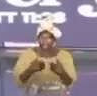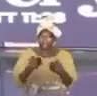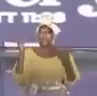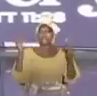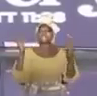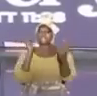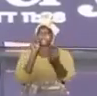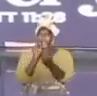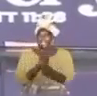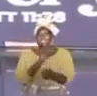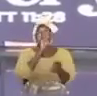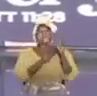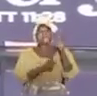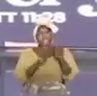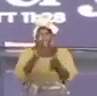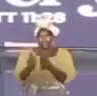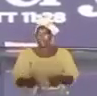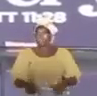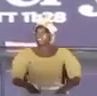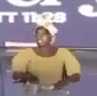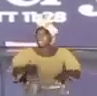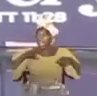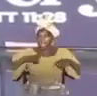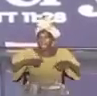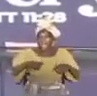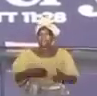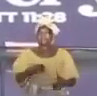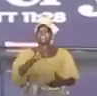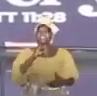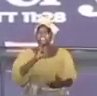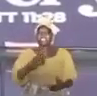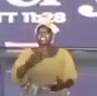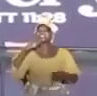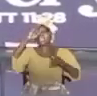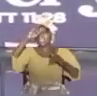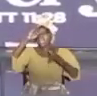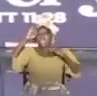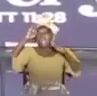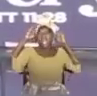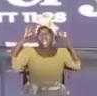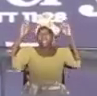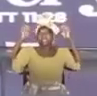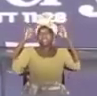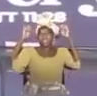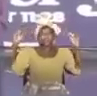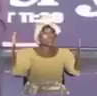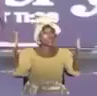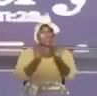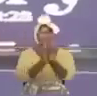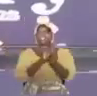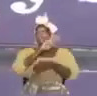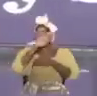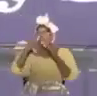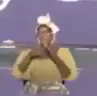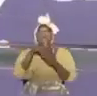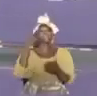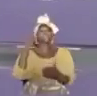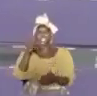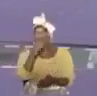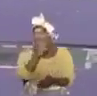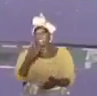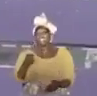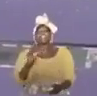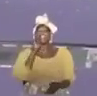meet people whose lives are an epitome of excellence. Behind all of that paraphernalia, when you come to them,